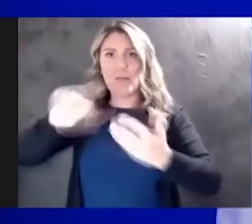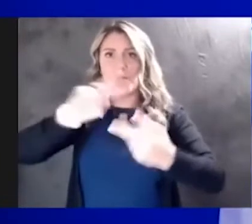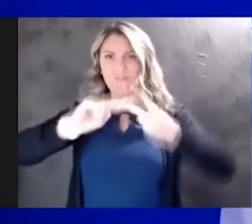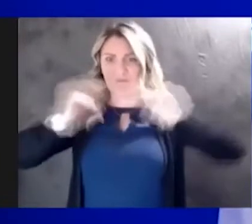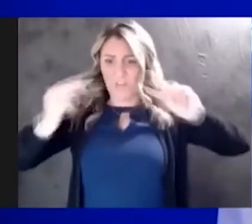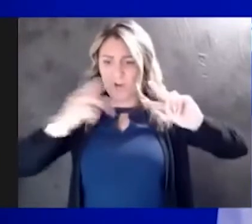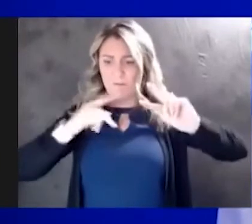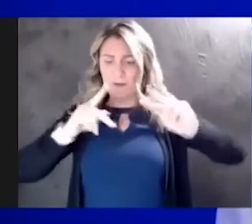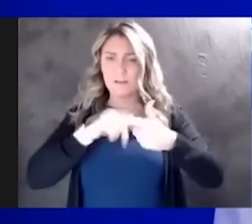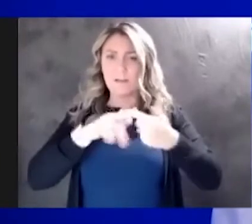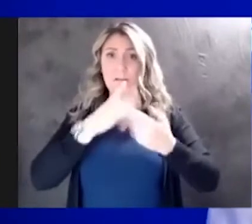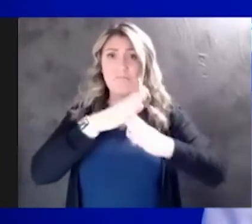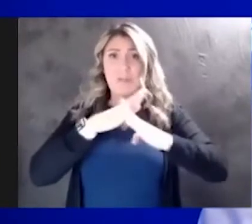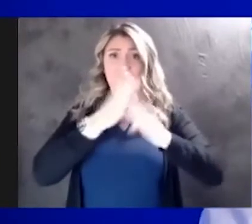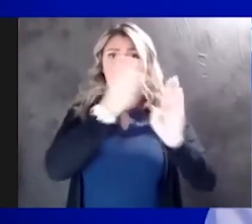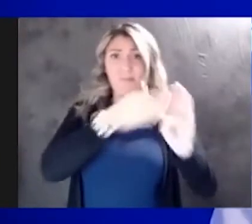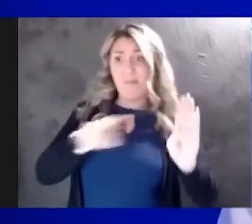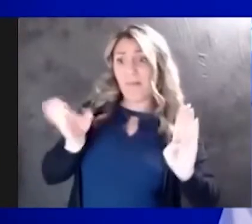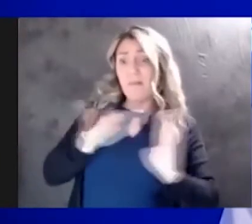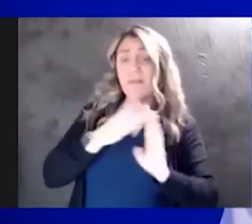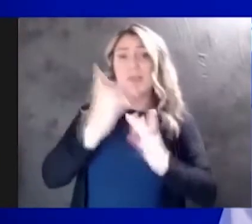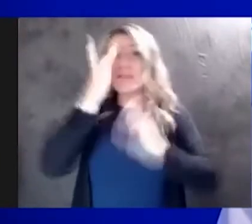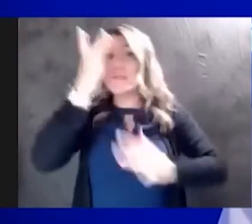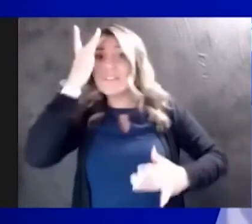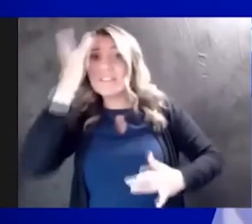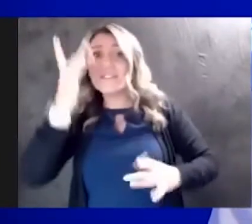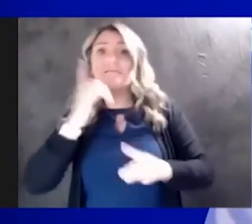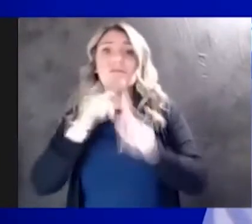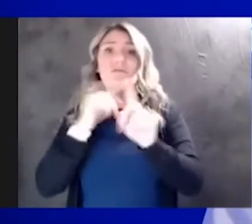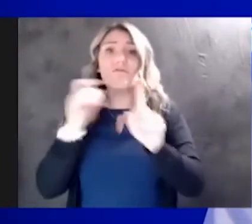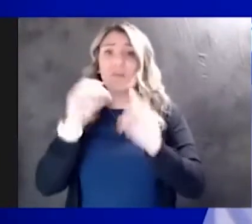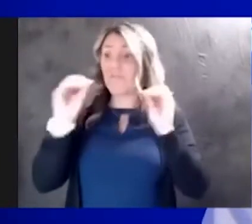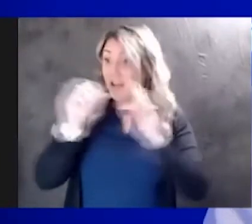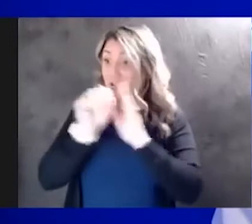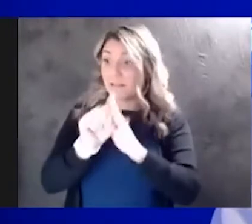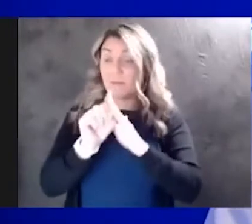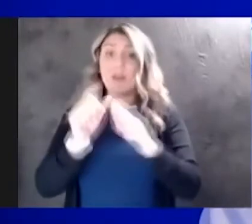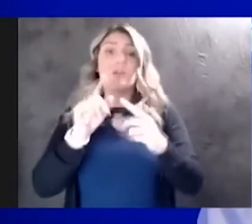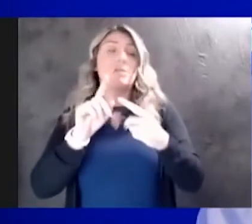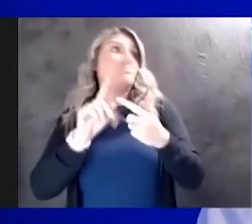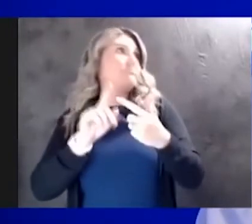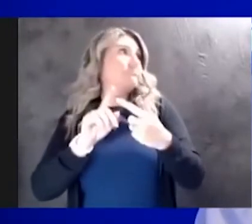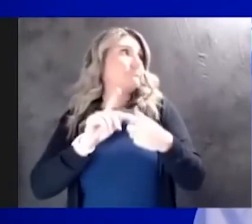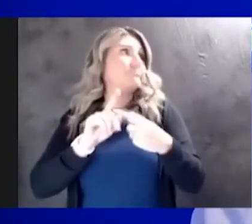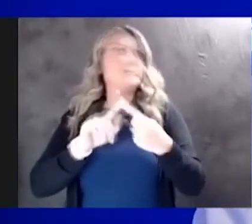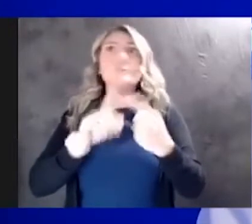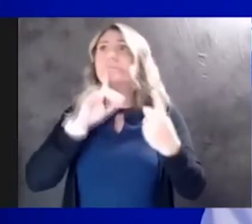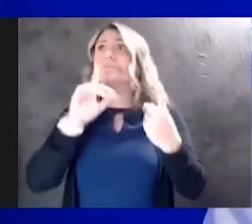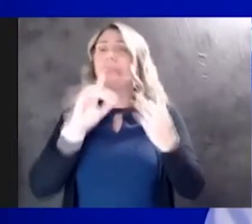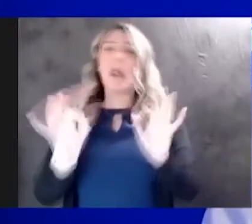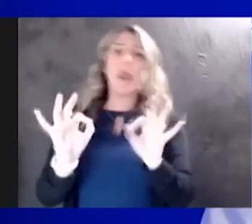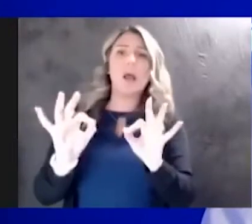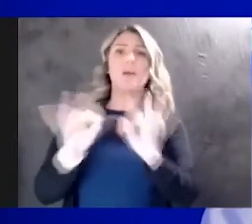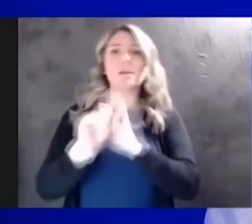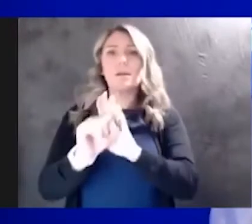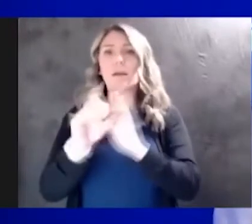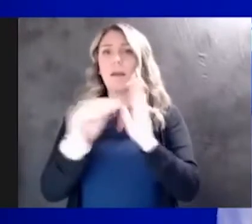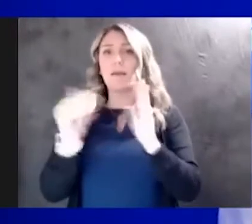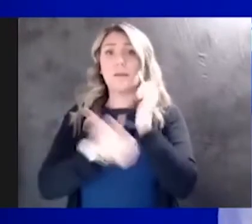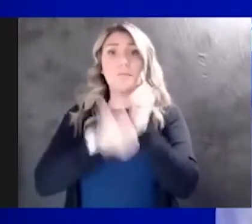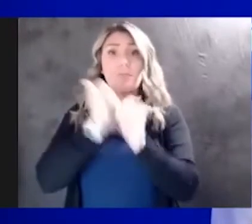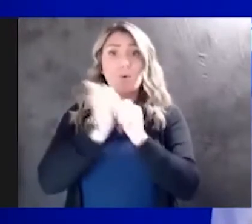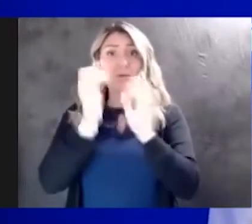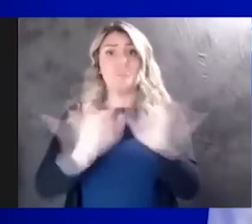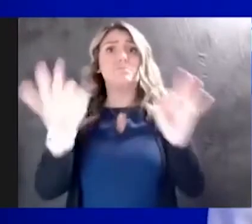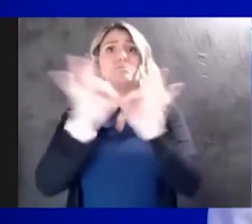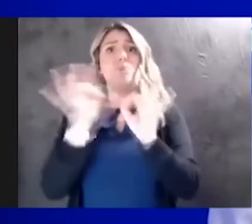the whole spectrum of disease, from asymptomatic to mildly symptomatic, and of course the most important is that hospitalization and